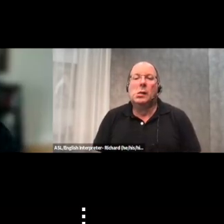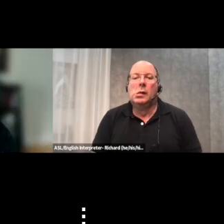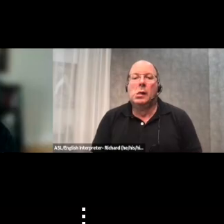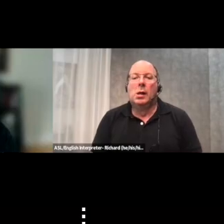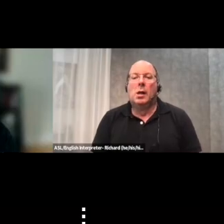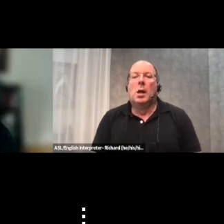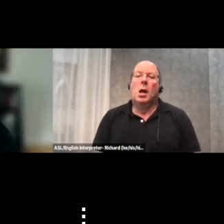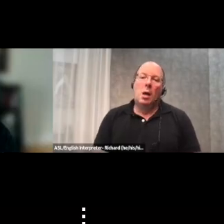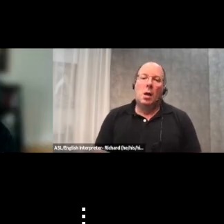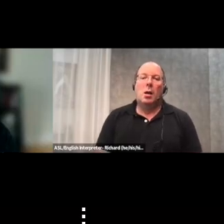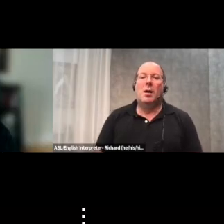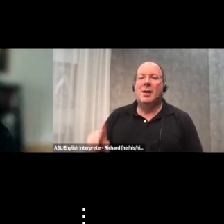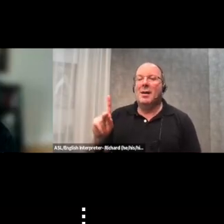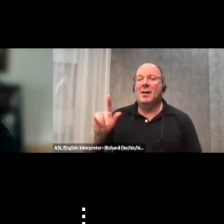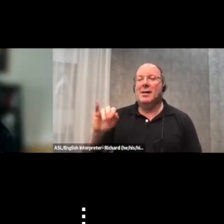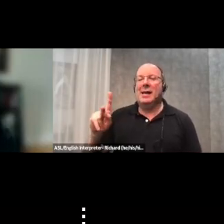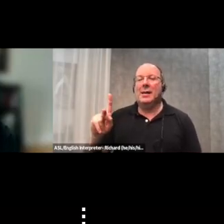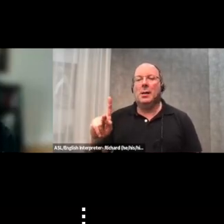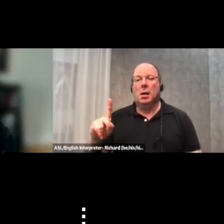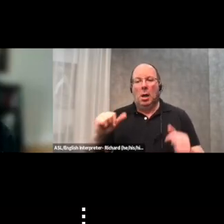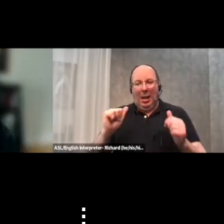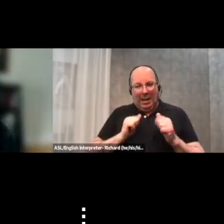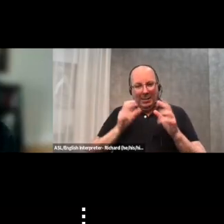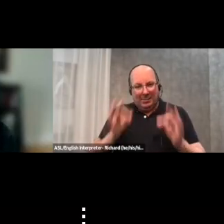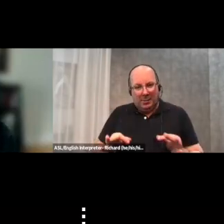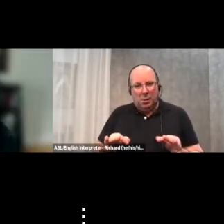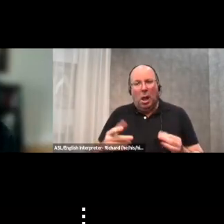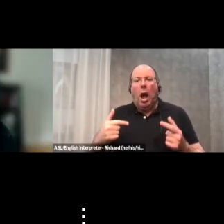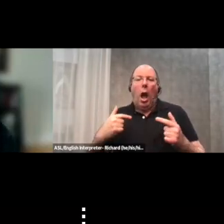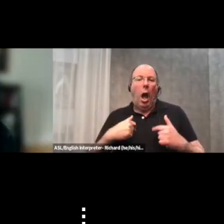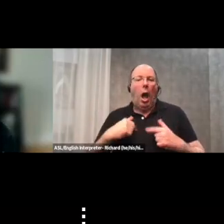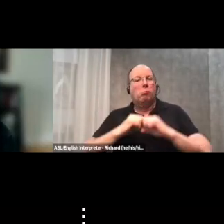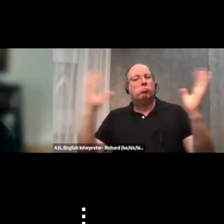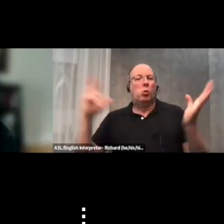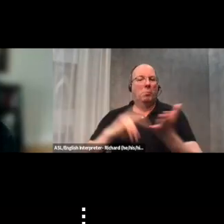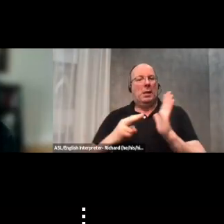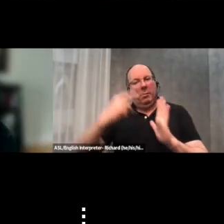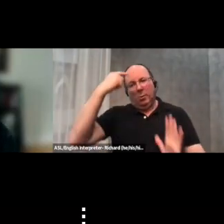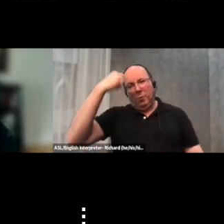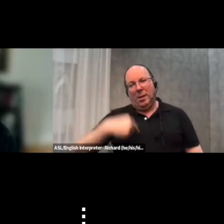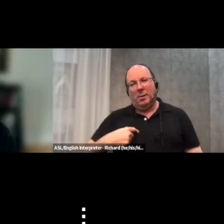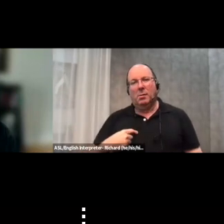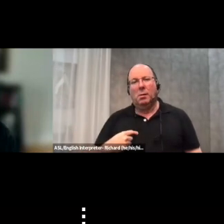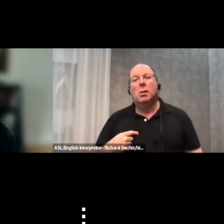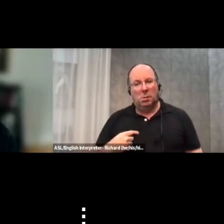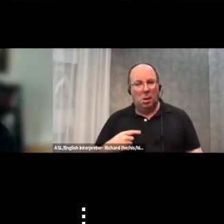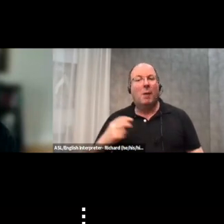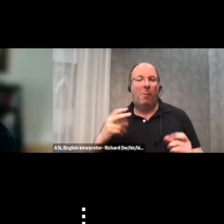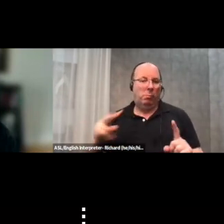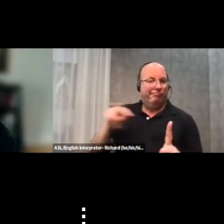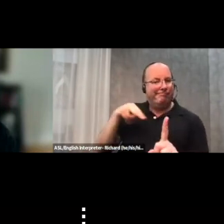I think kink is one of those self-defined things. Like kink is whatever you want it to be. Yeah, it's very subjective. You're